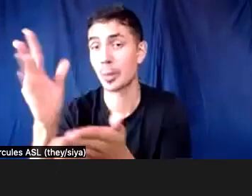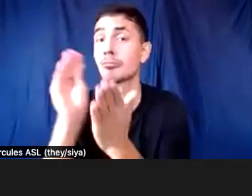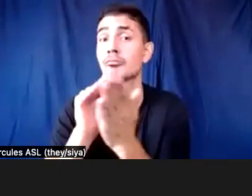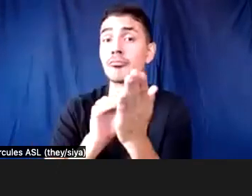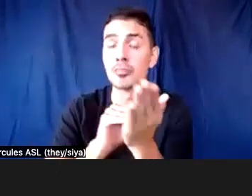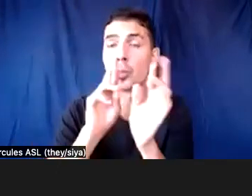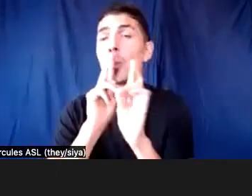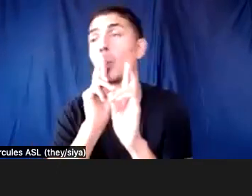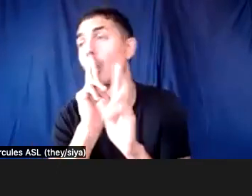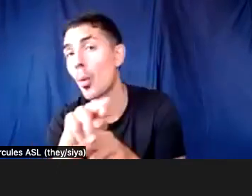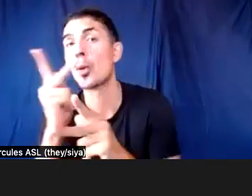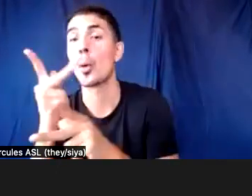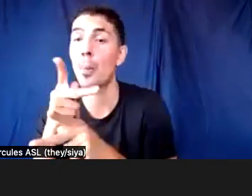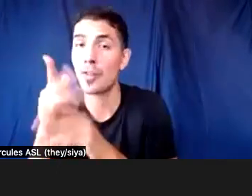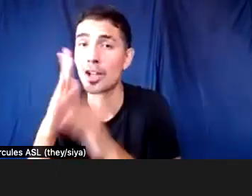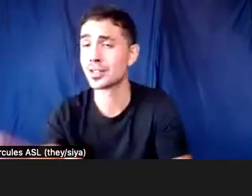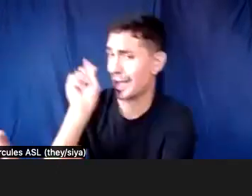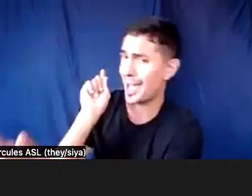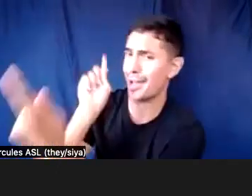their supervisor.